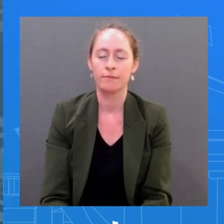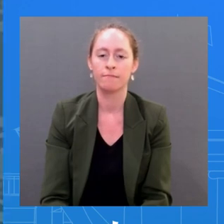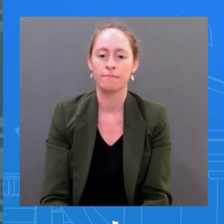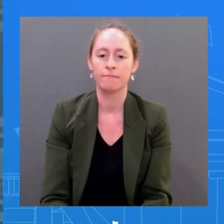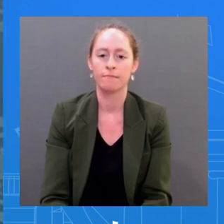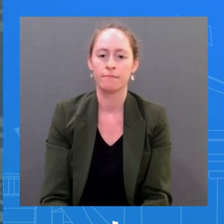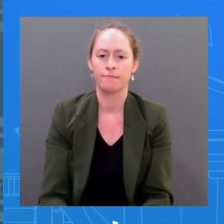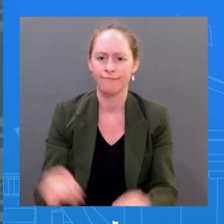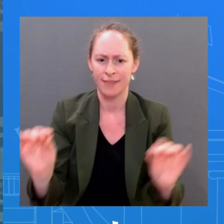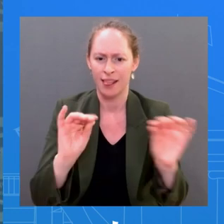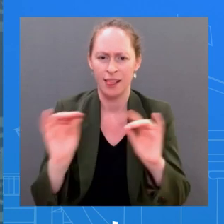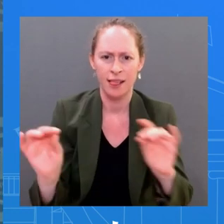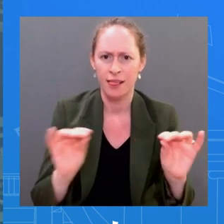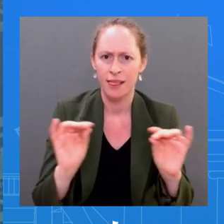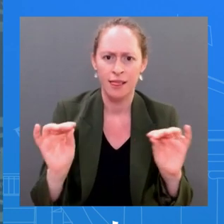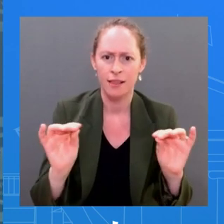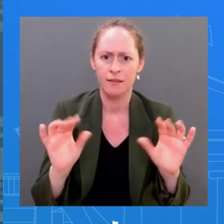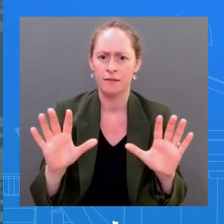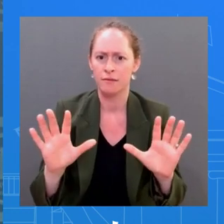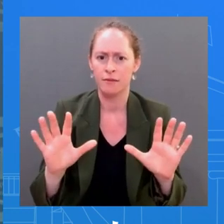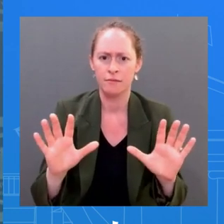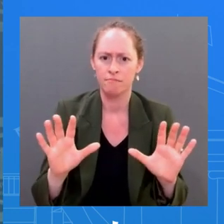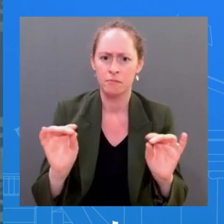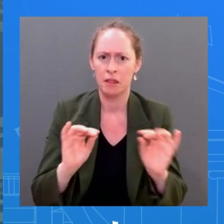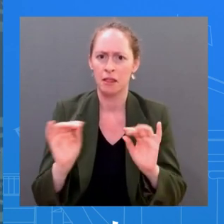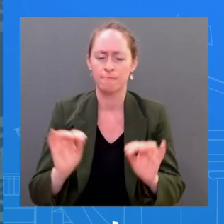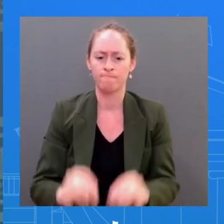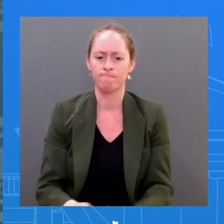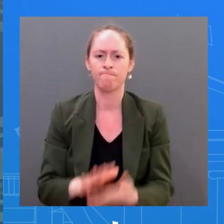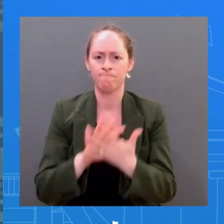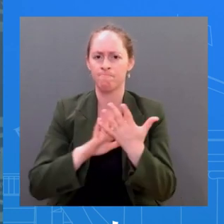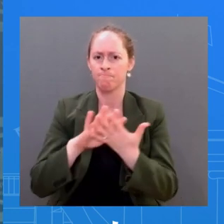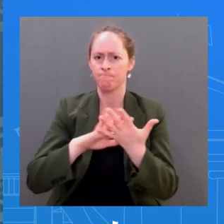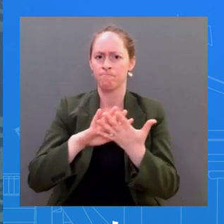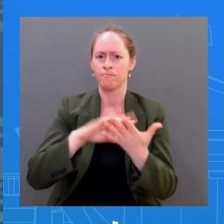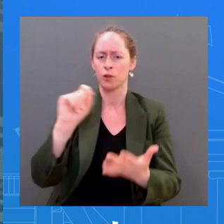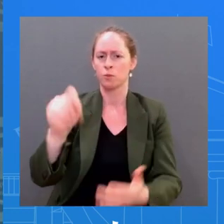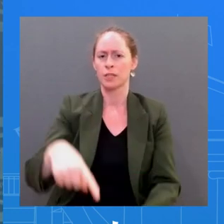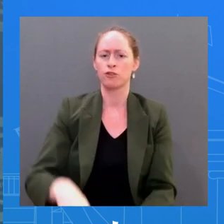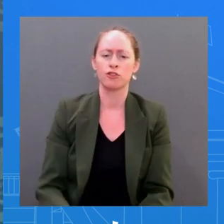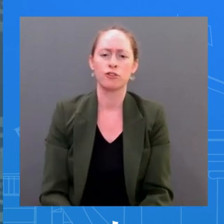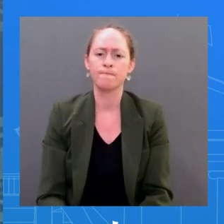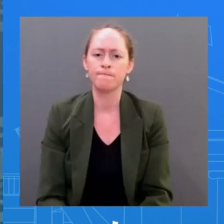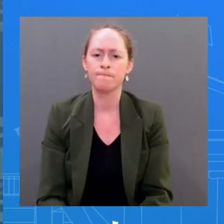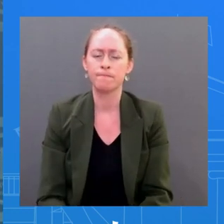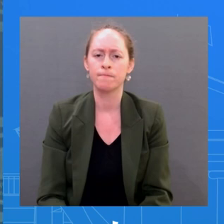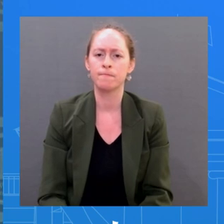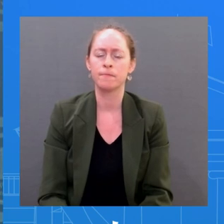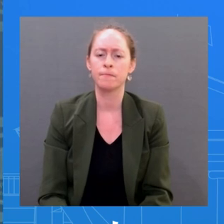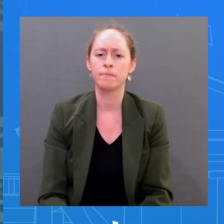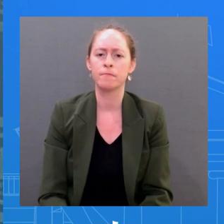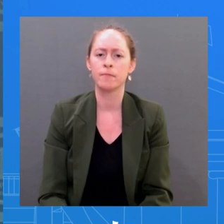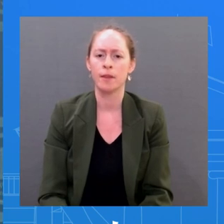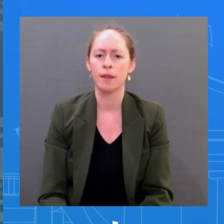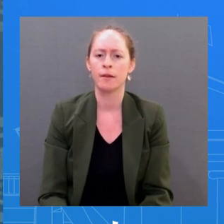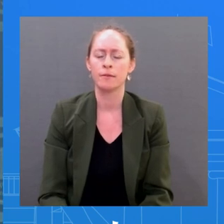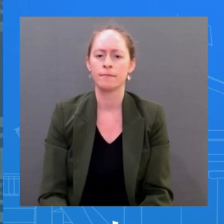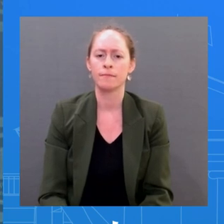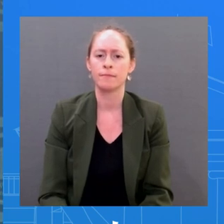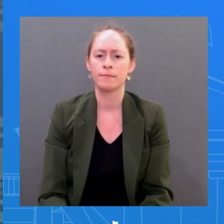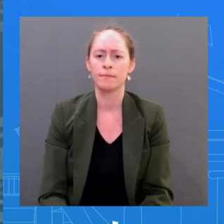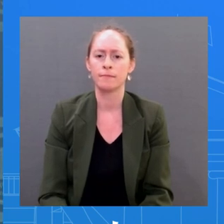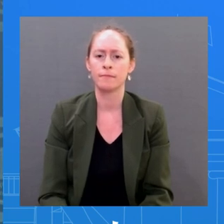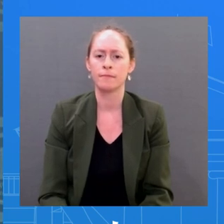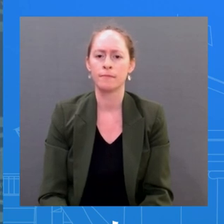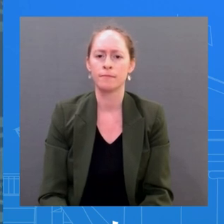I hear you. I have other obligations as well after this, so we'll see. We'll see what we can do, but I can't make any promises. But why